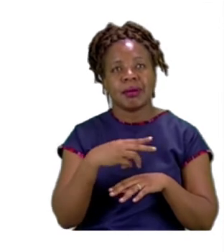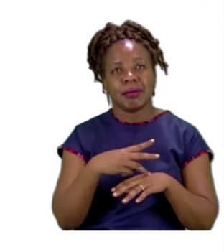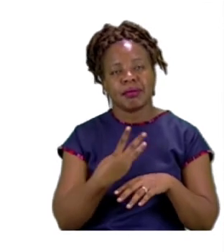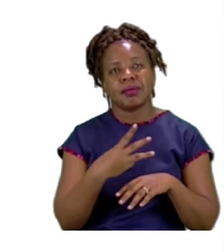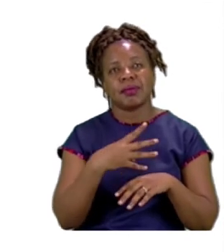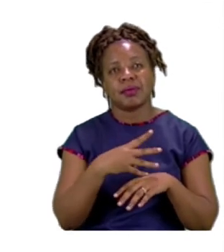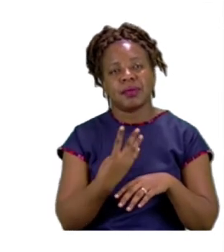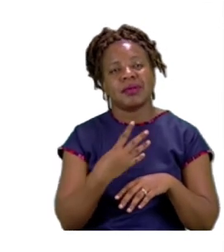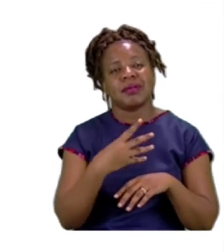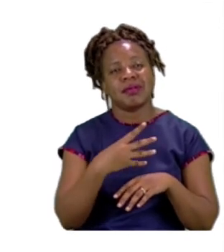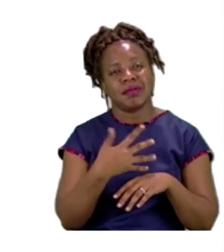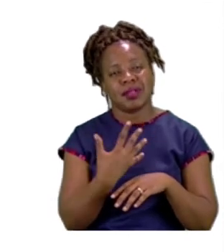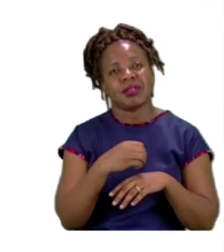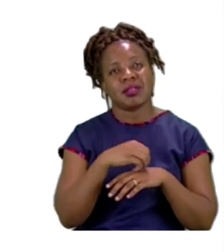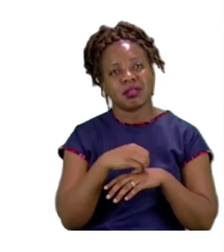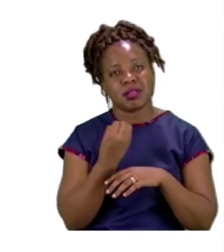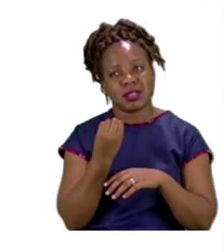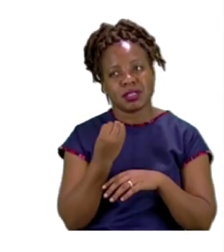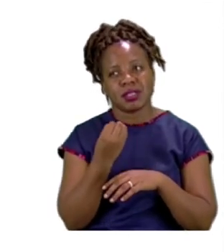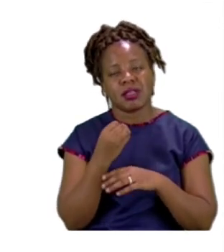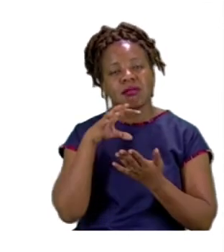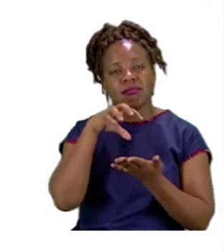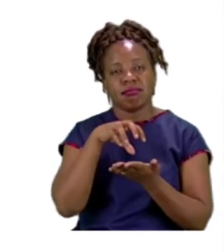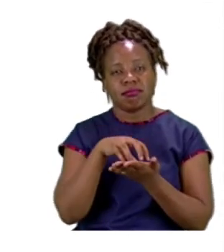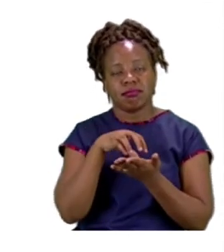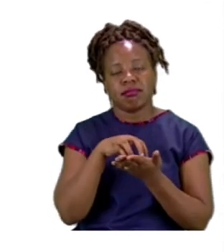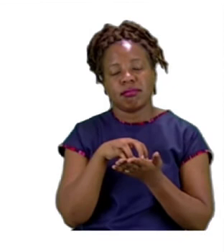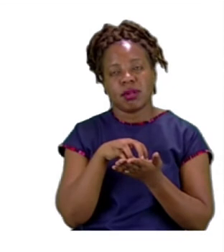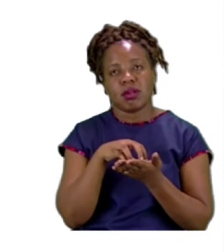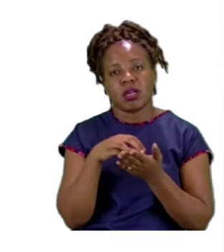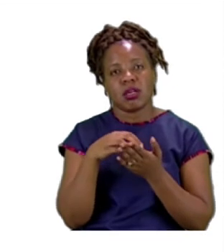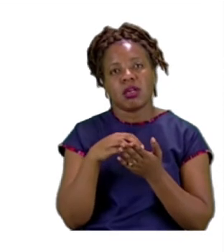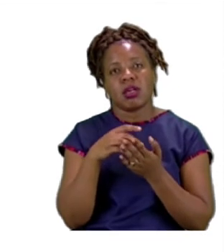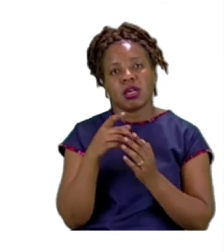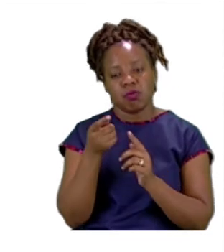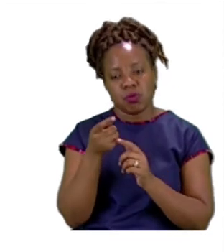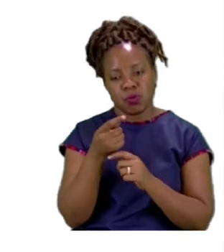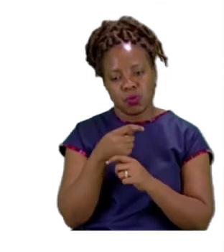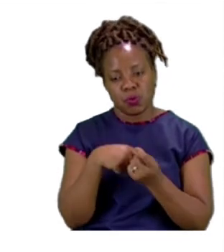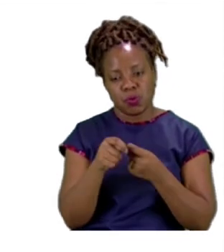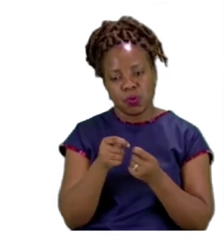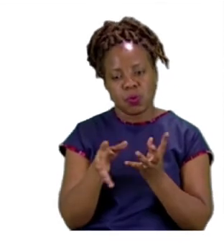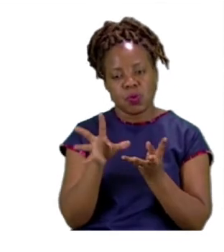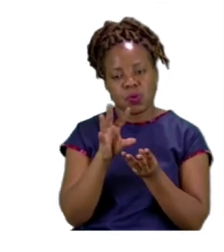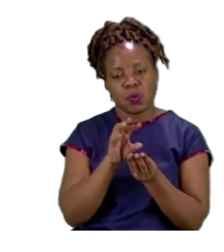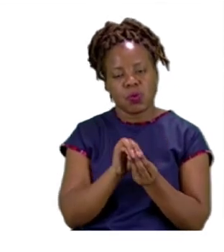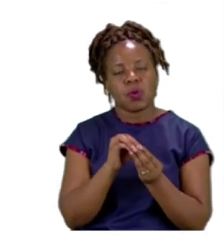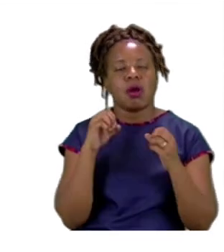That means for every pie you can see, you need to write a little 20, and then you need to add